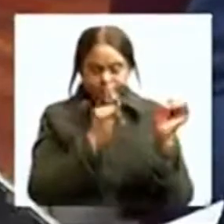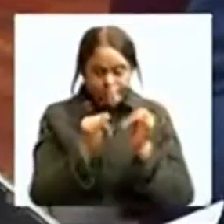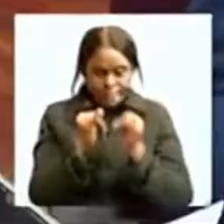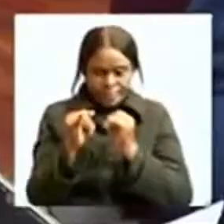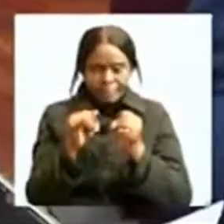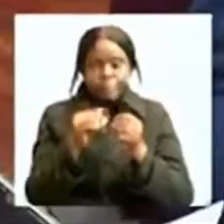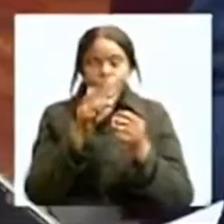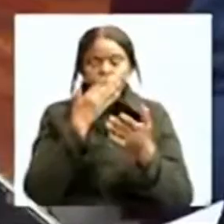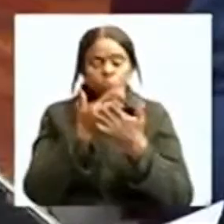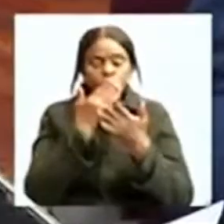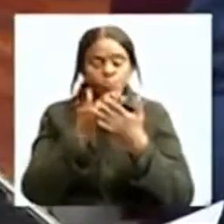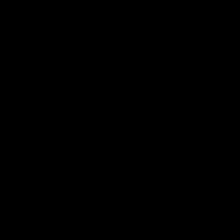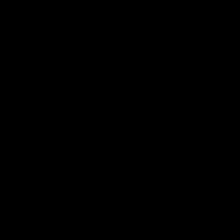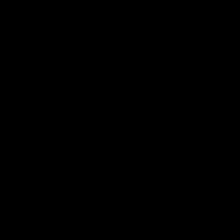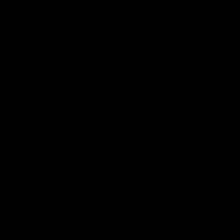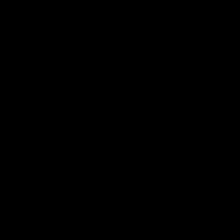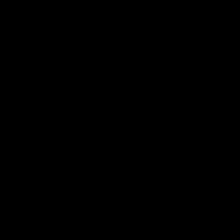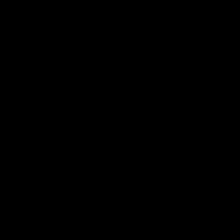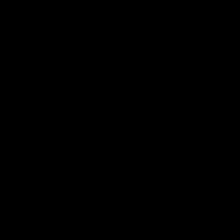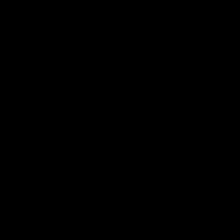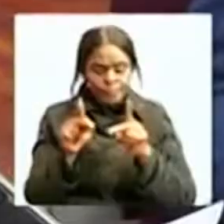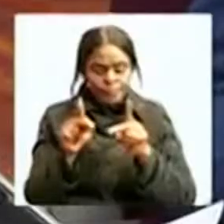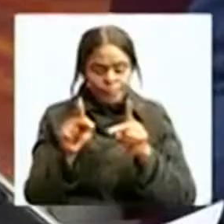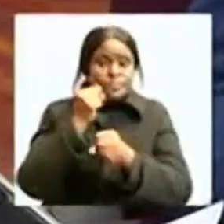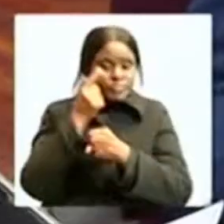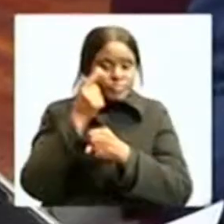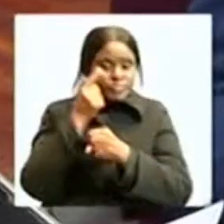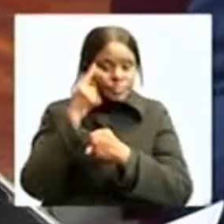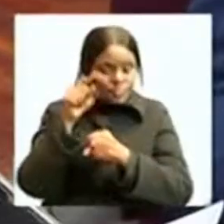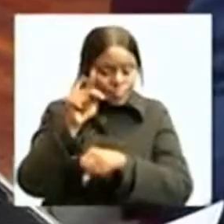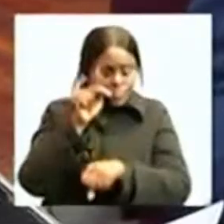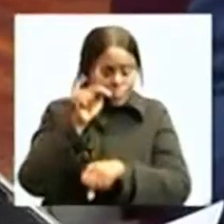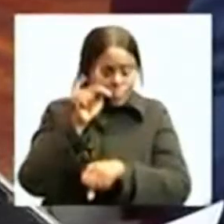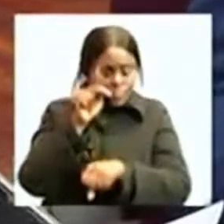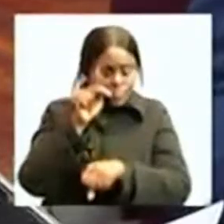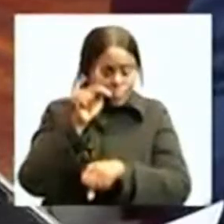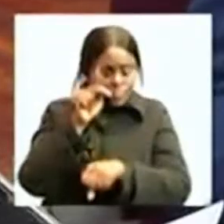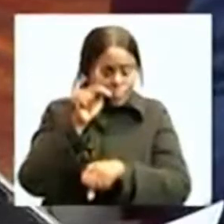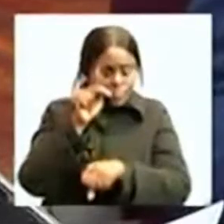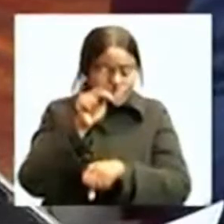a performance-based accountability framework for project managers